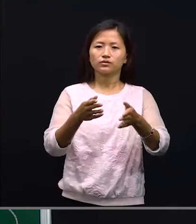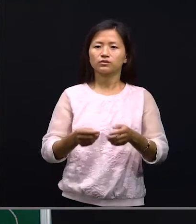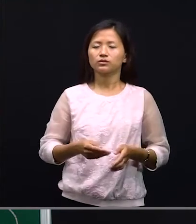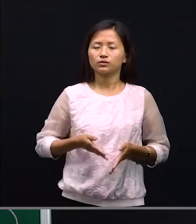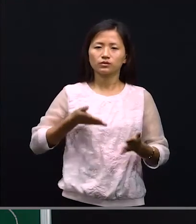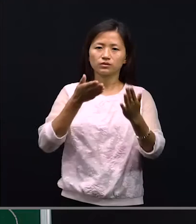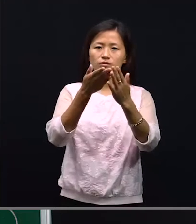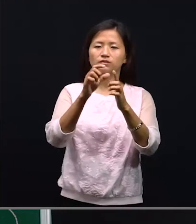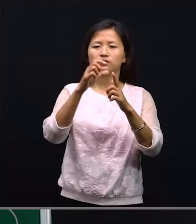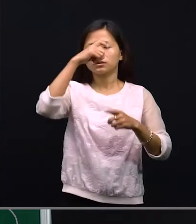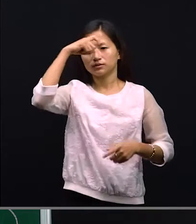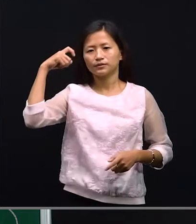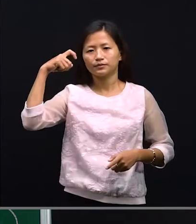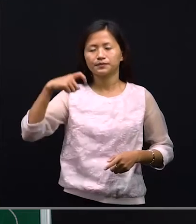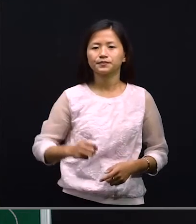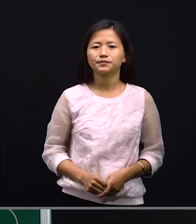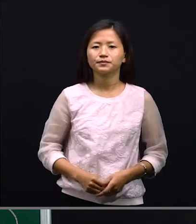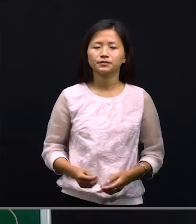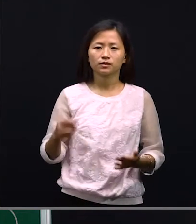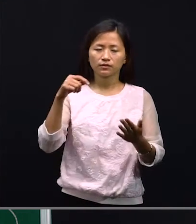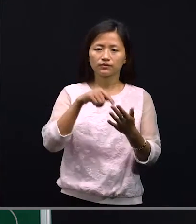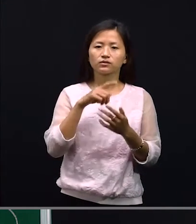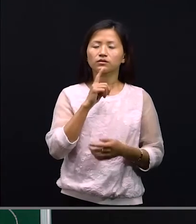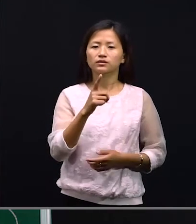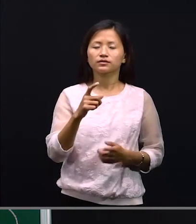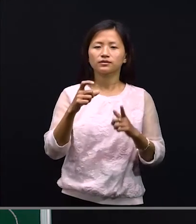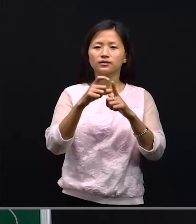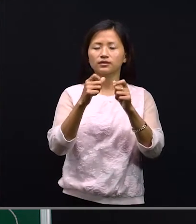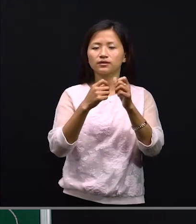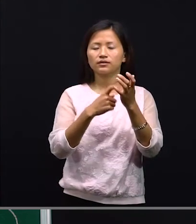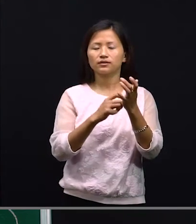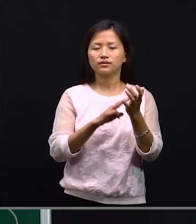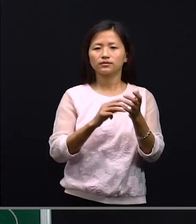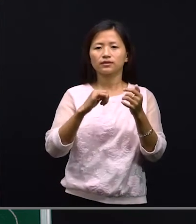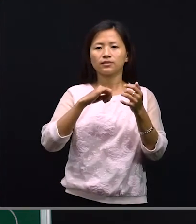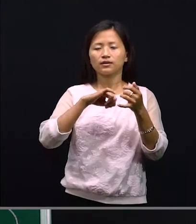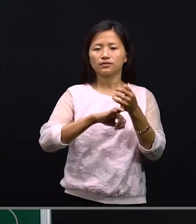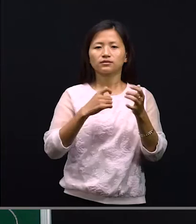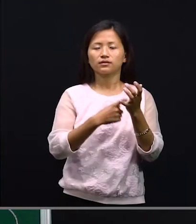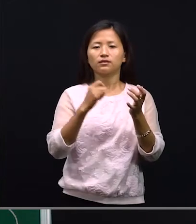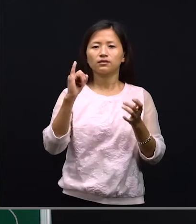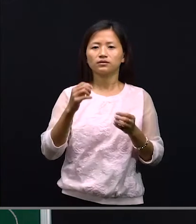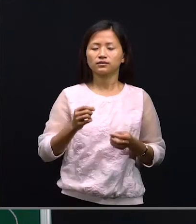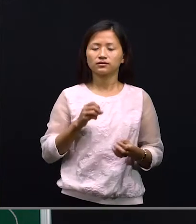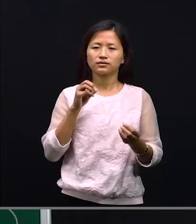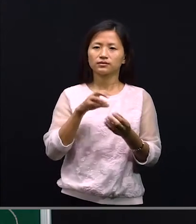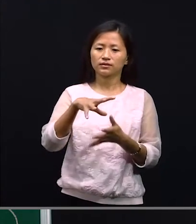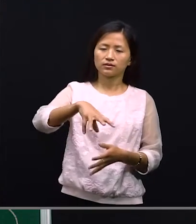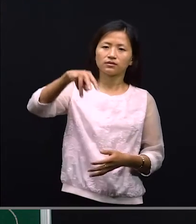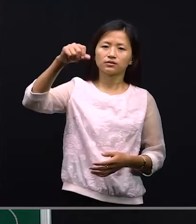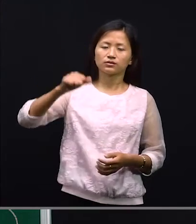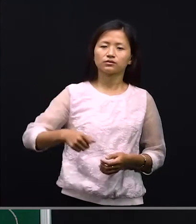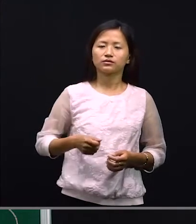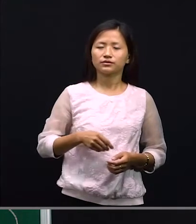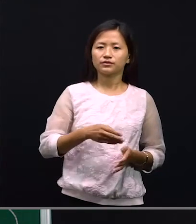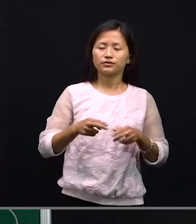Dimapur. Then I've already mentioned to you about the Dhansiri River, how it used to supply sand to different parts of to different